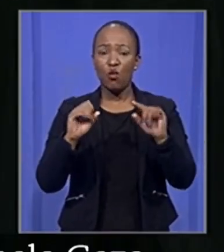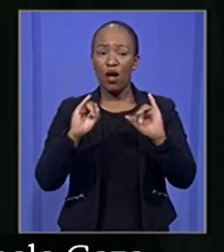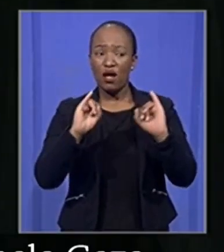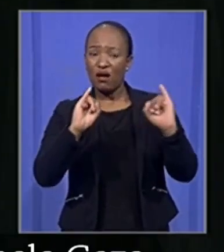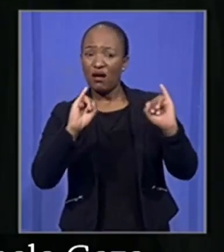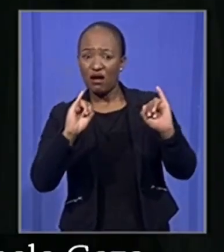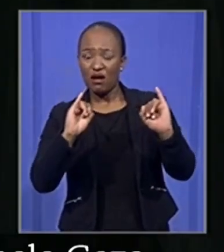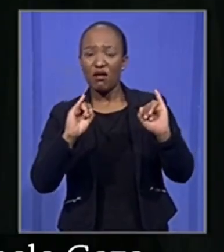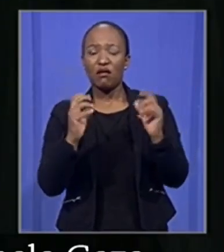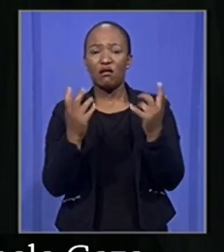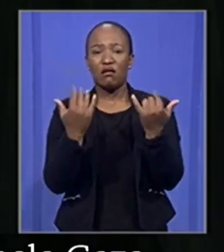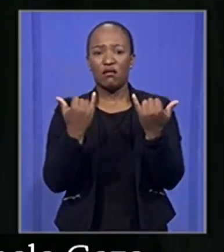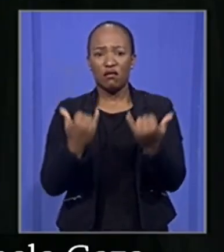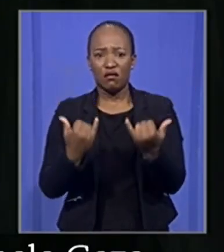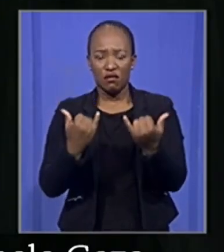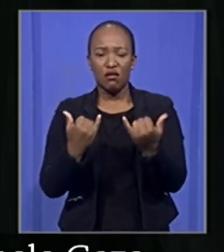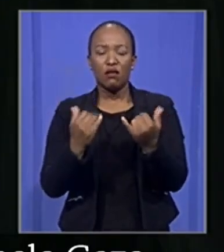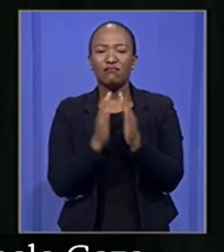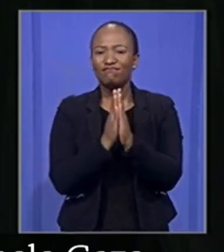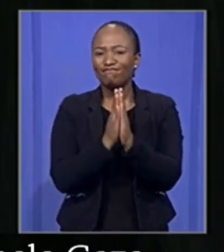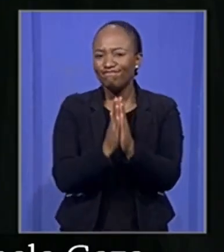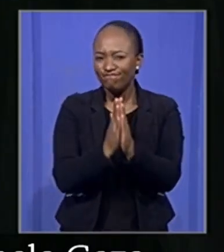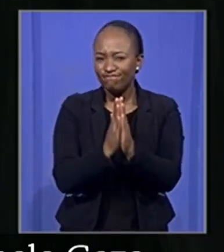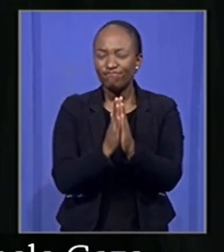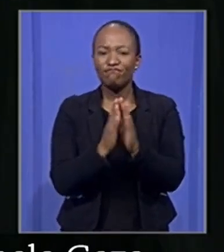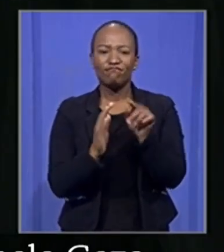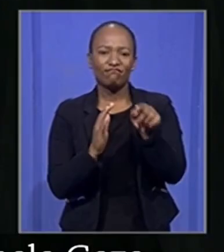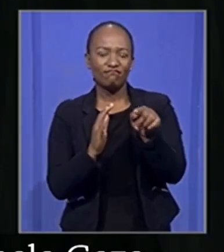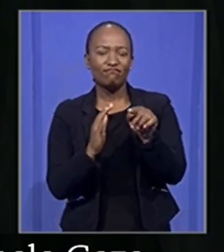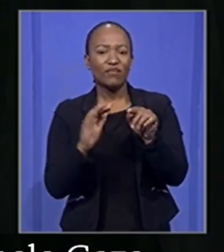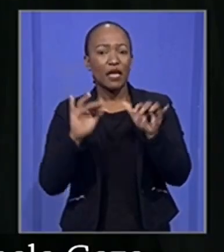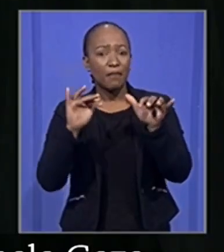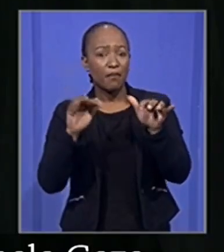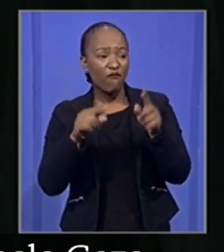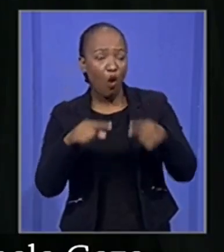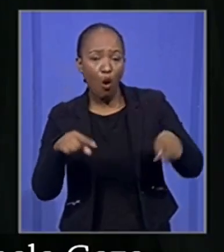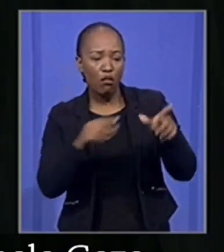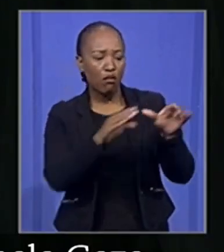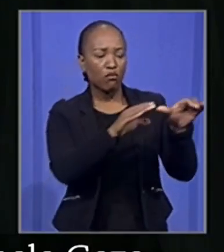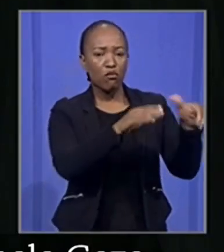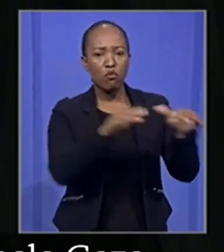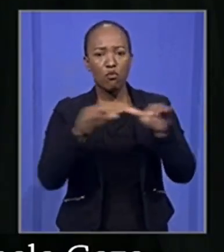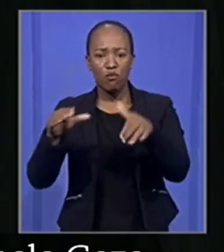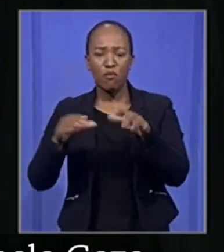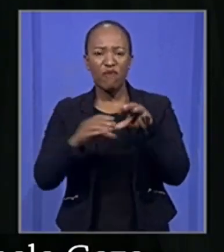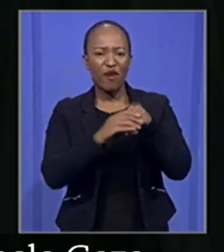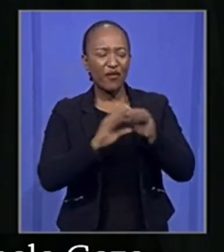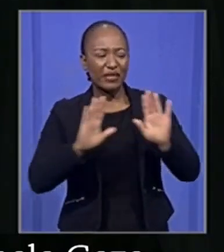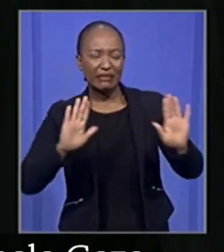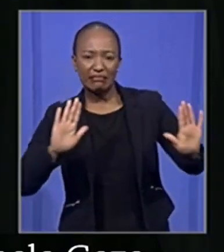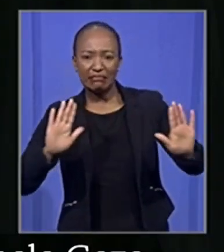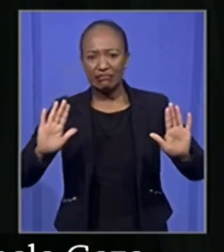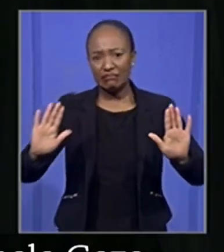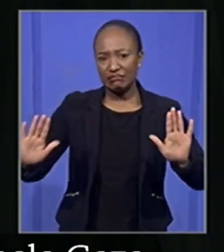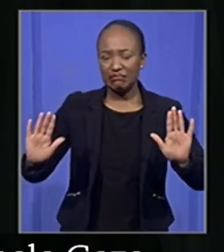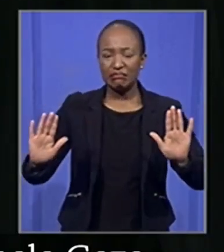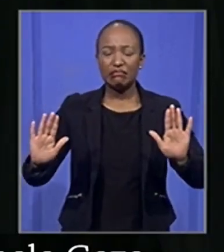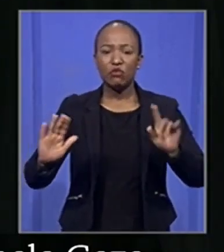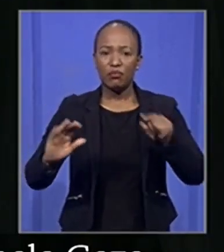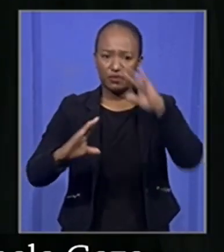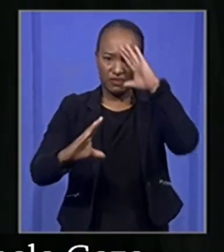East, and so we would urge restraint on all parties and ensure that the key focus